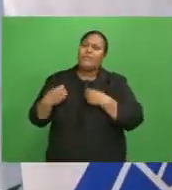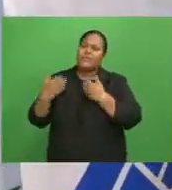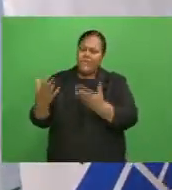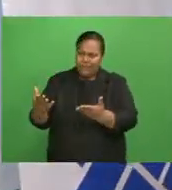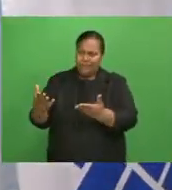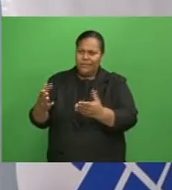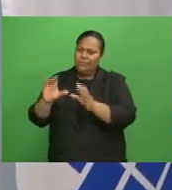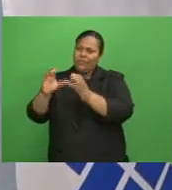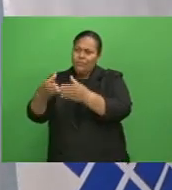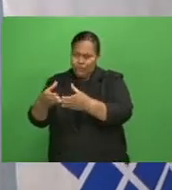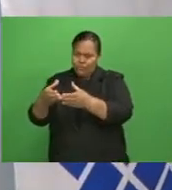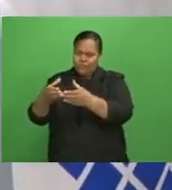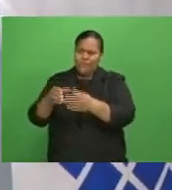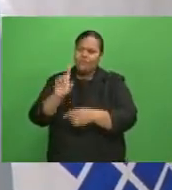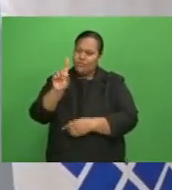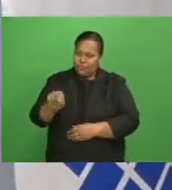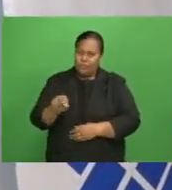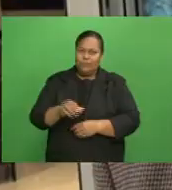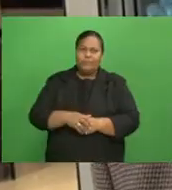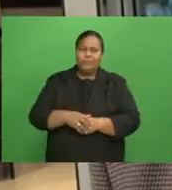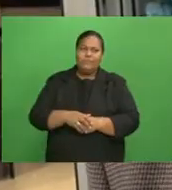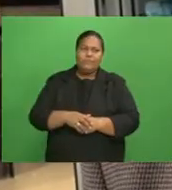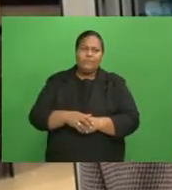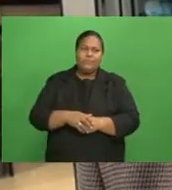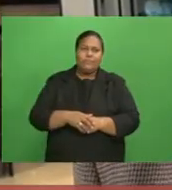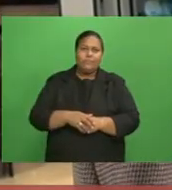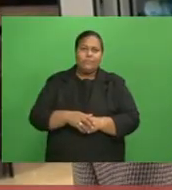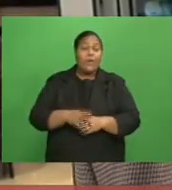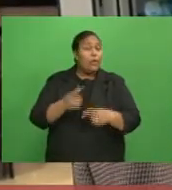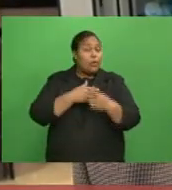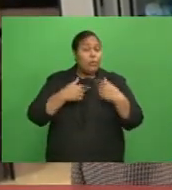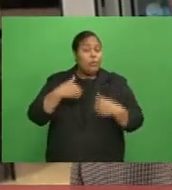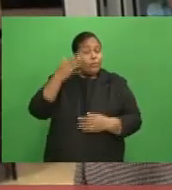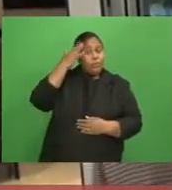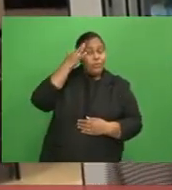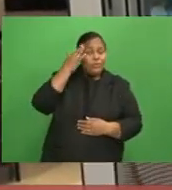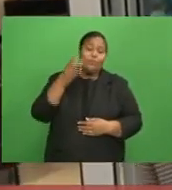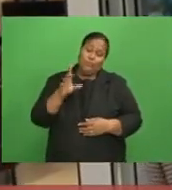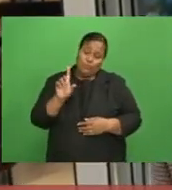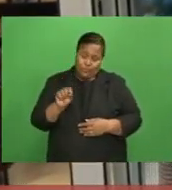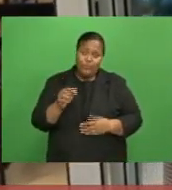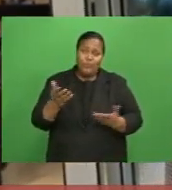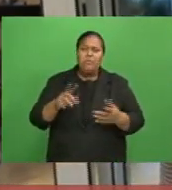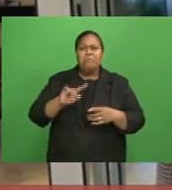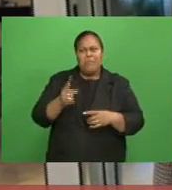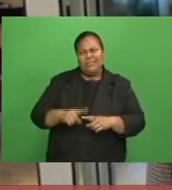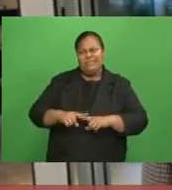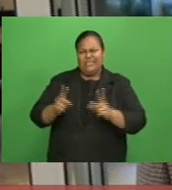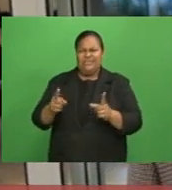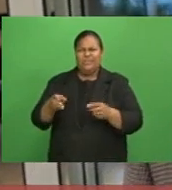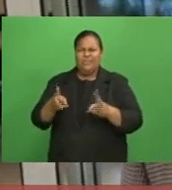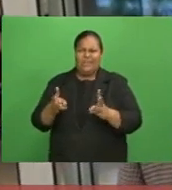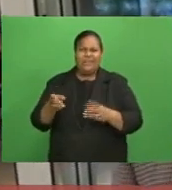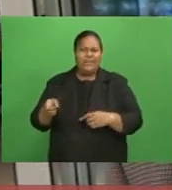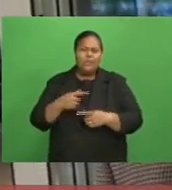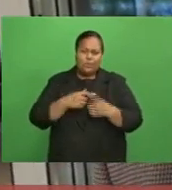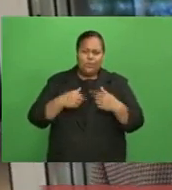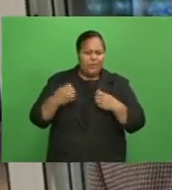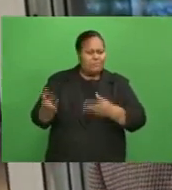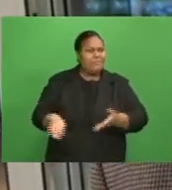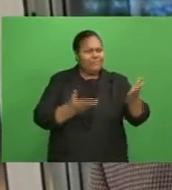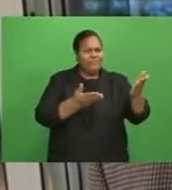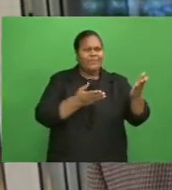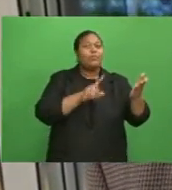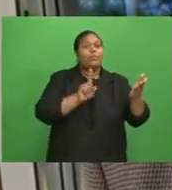we would be able to do it. There are differences between what we took up and what was expected